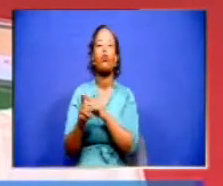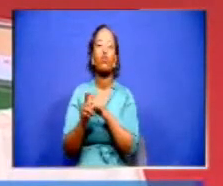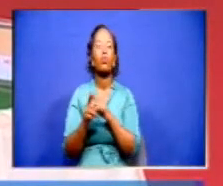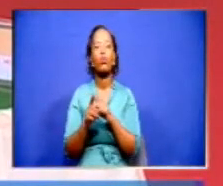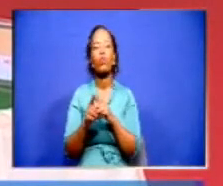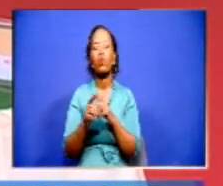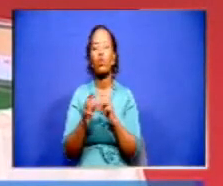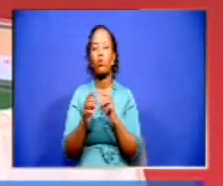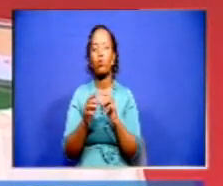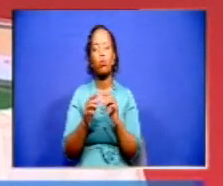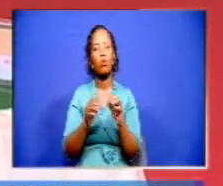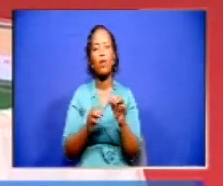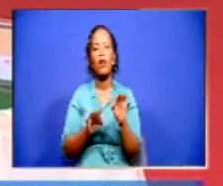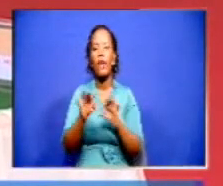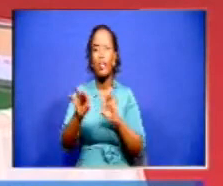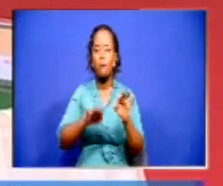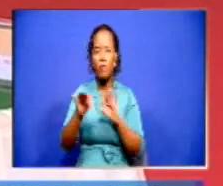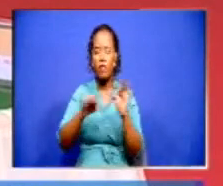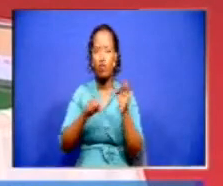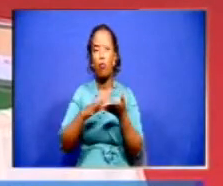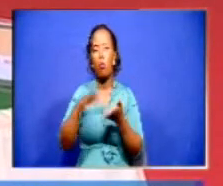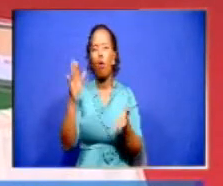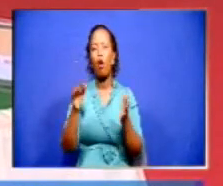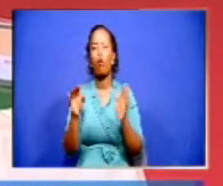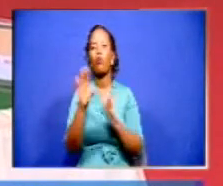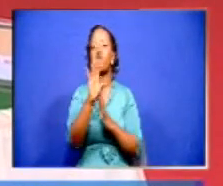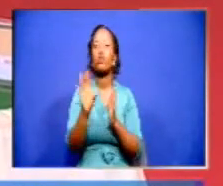impartial interpretation of the Constitution.